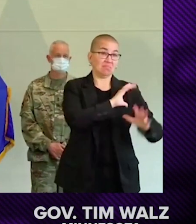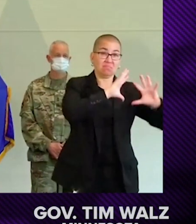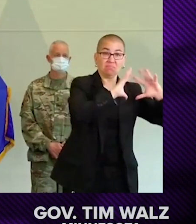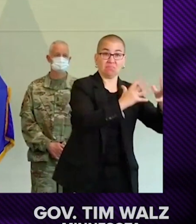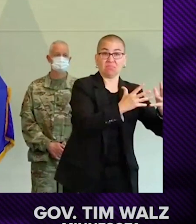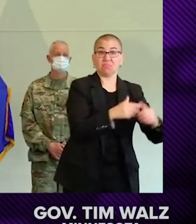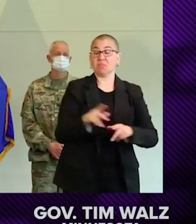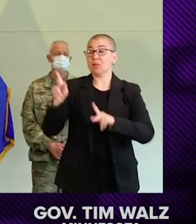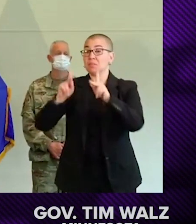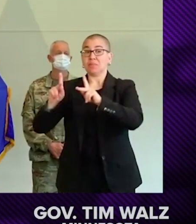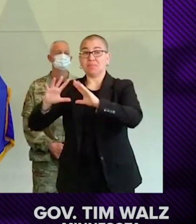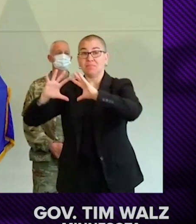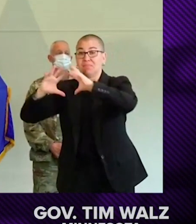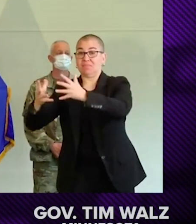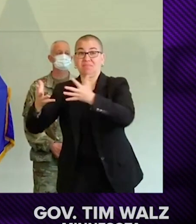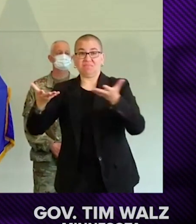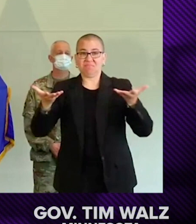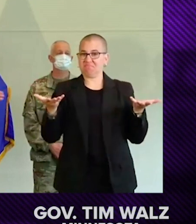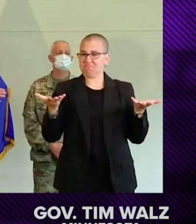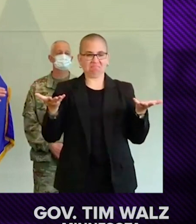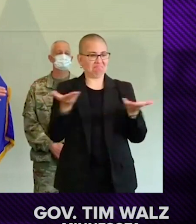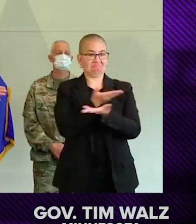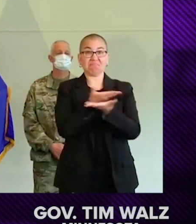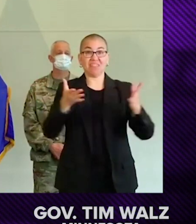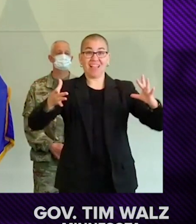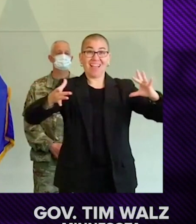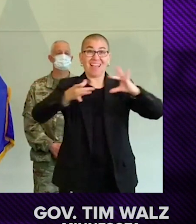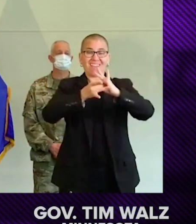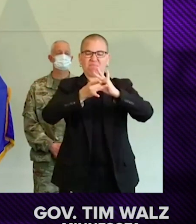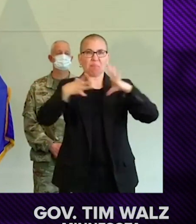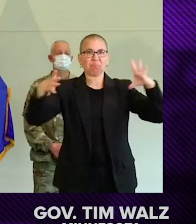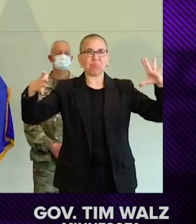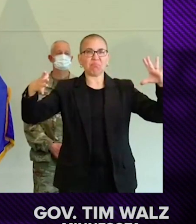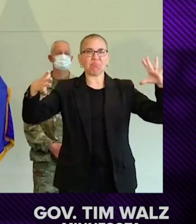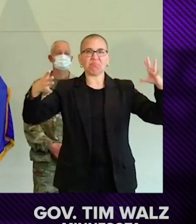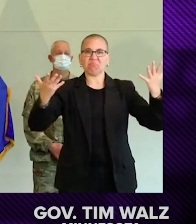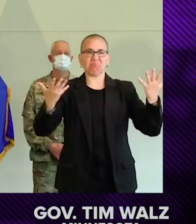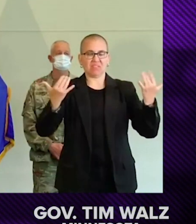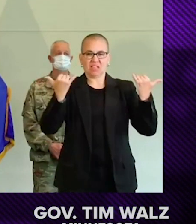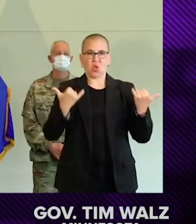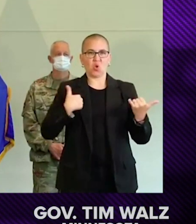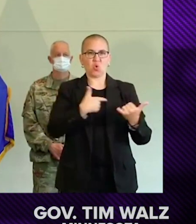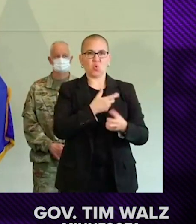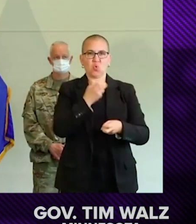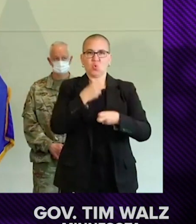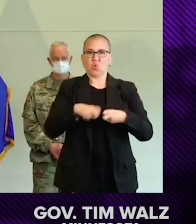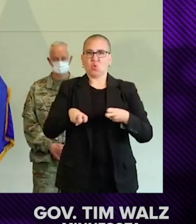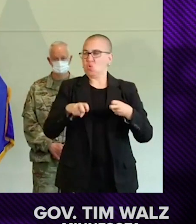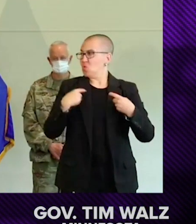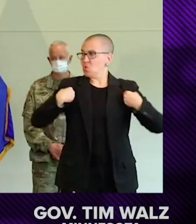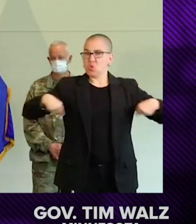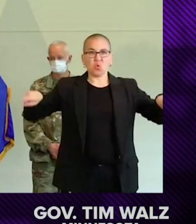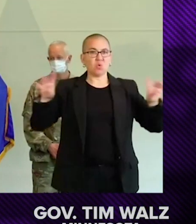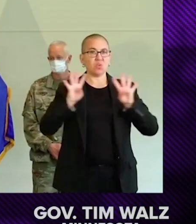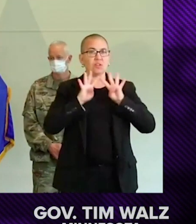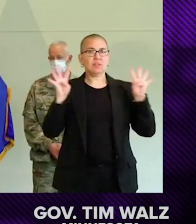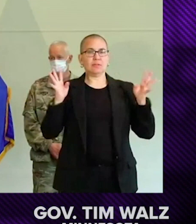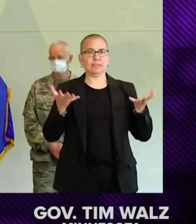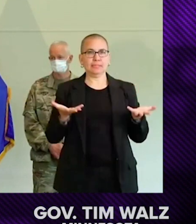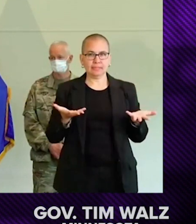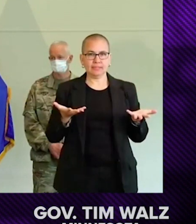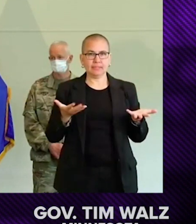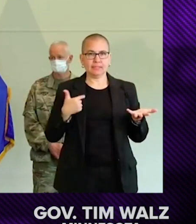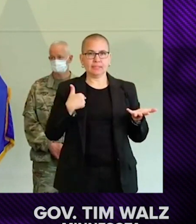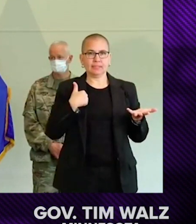serve is very difficult for people to make for those standing up here with me. I understand that. And I will not patronize you as a white man